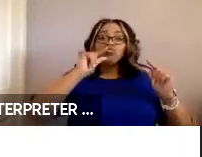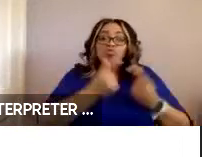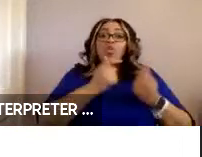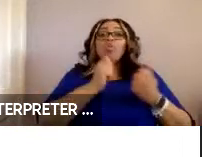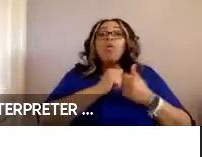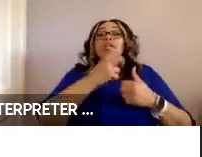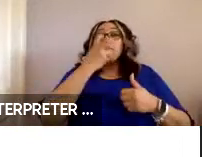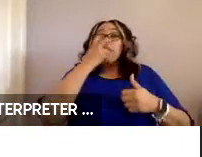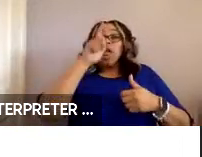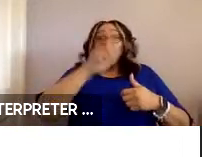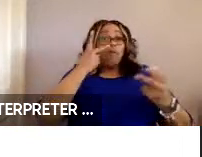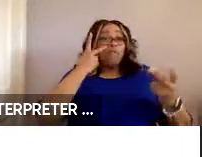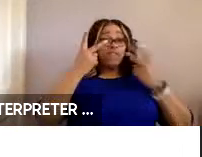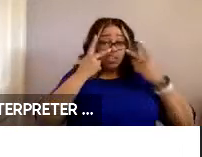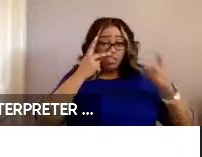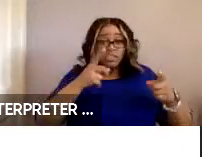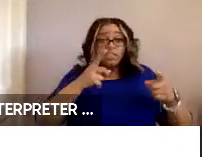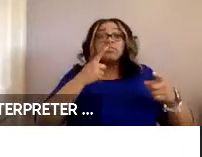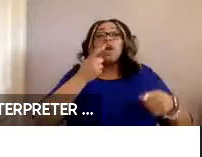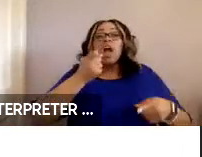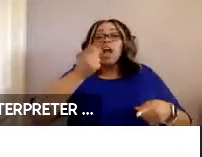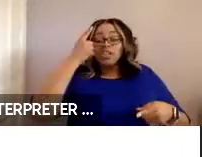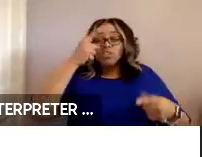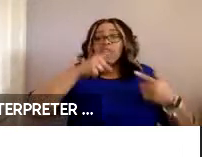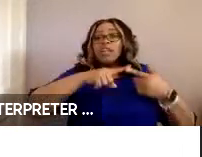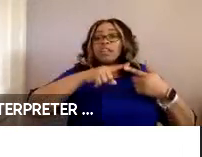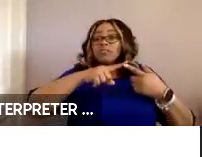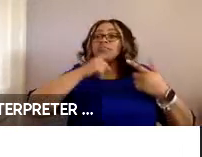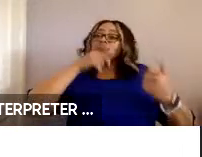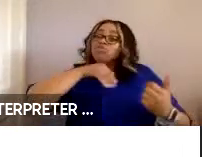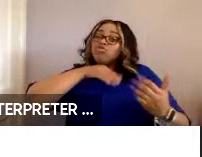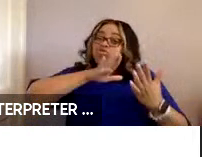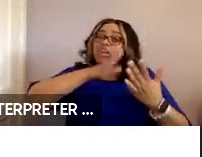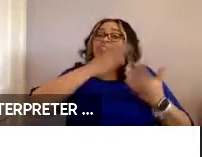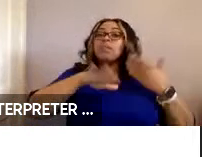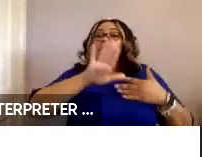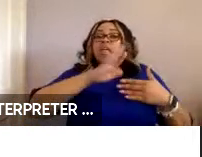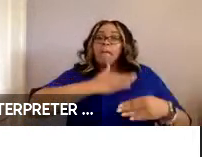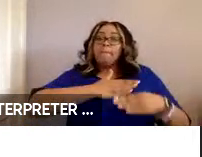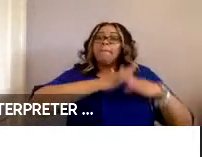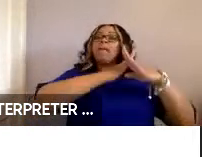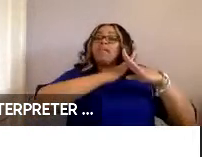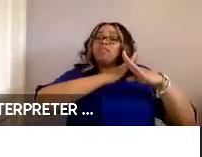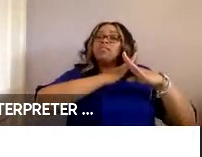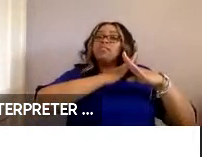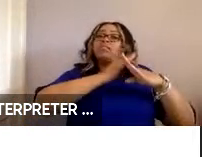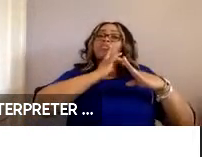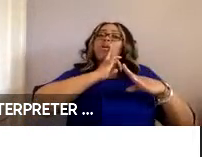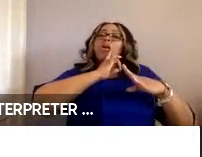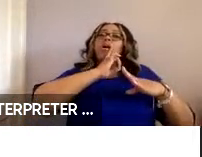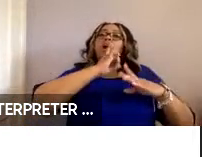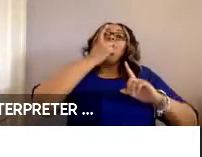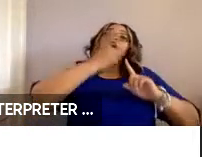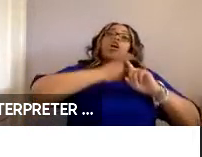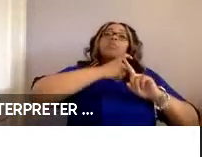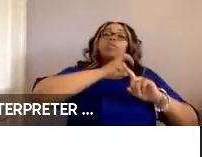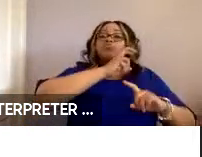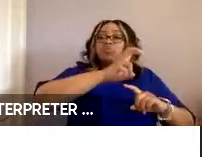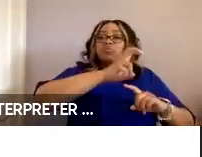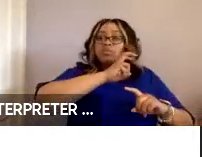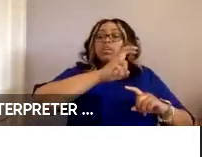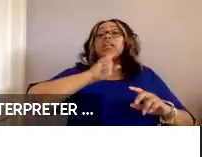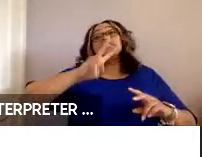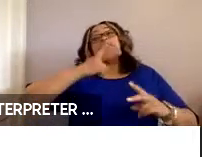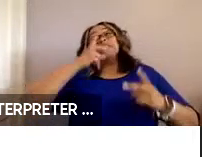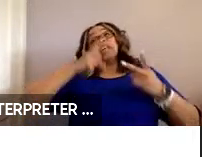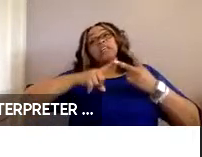blind and low vision people to understand and address some of the barriers to automated transportation. In the second